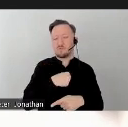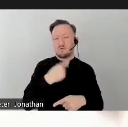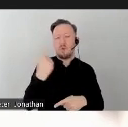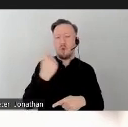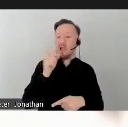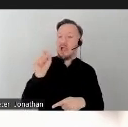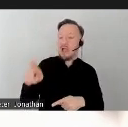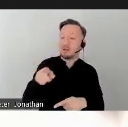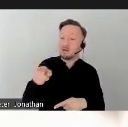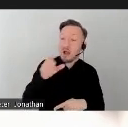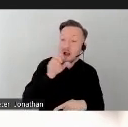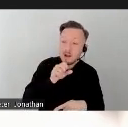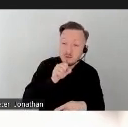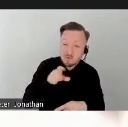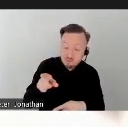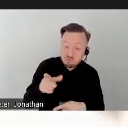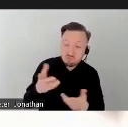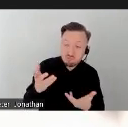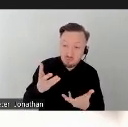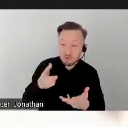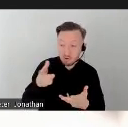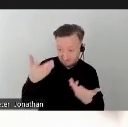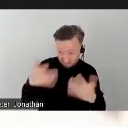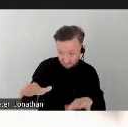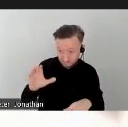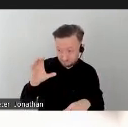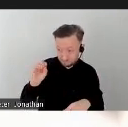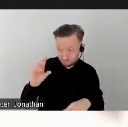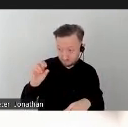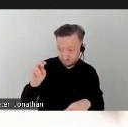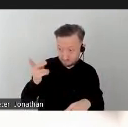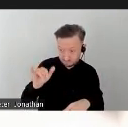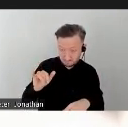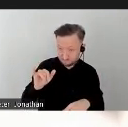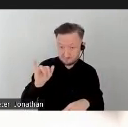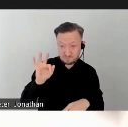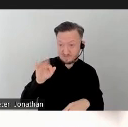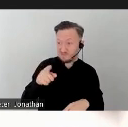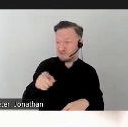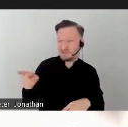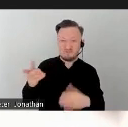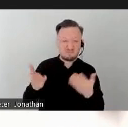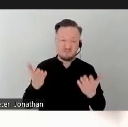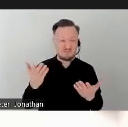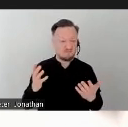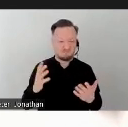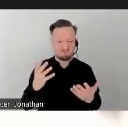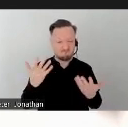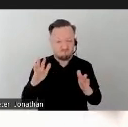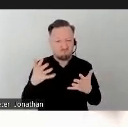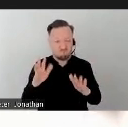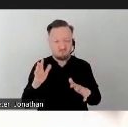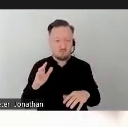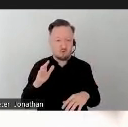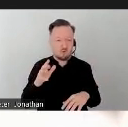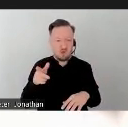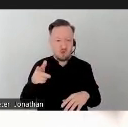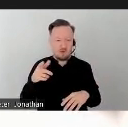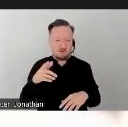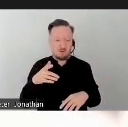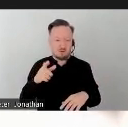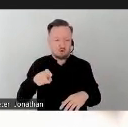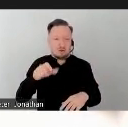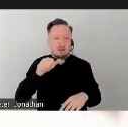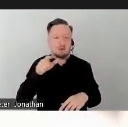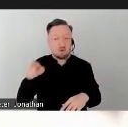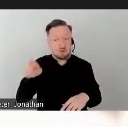age? Have you had a colonoscopy? And for those who, for whatever reason, refuse to move forward in what they should be doing, we have